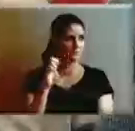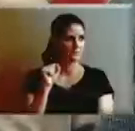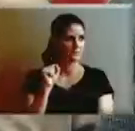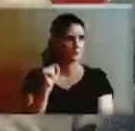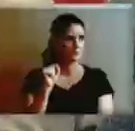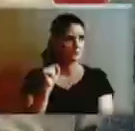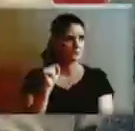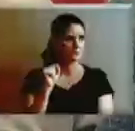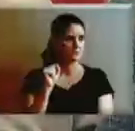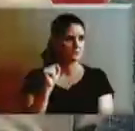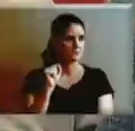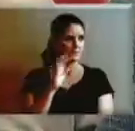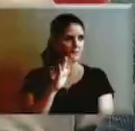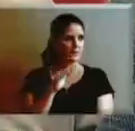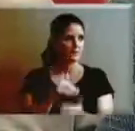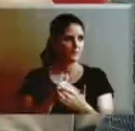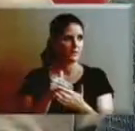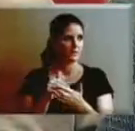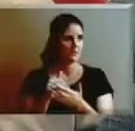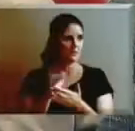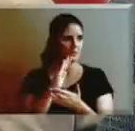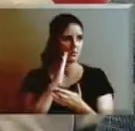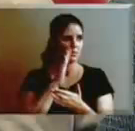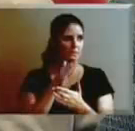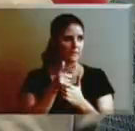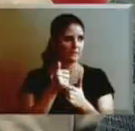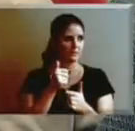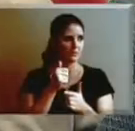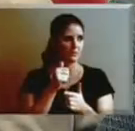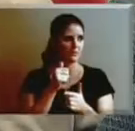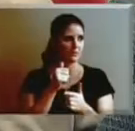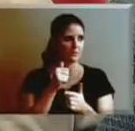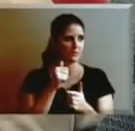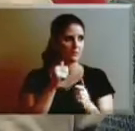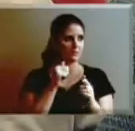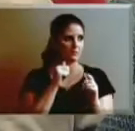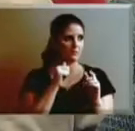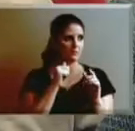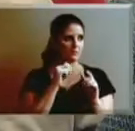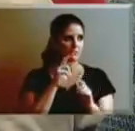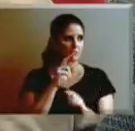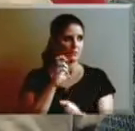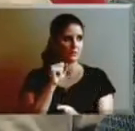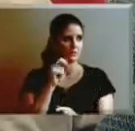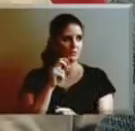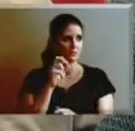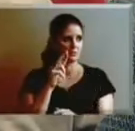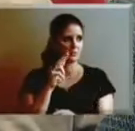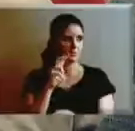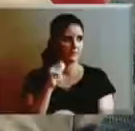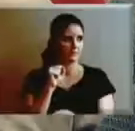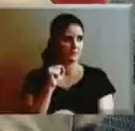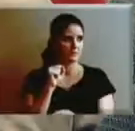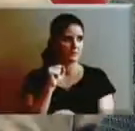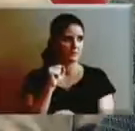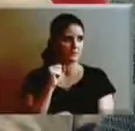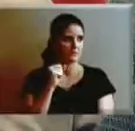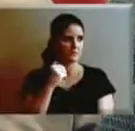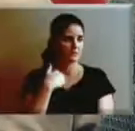reserves is what the board had authorized. I don't. You have to walk me through the math. I've got $3 million in